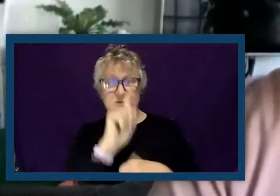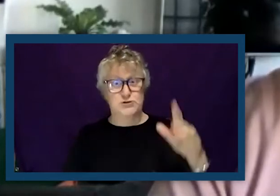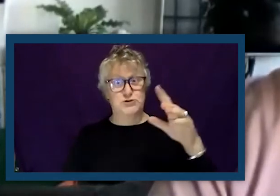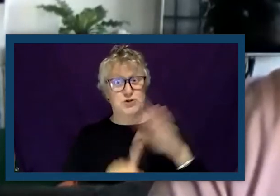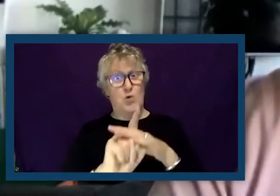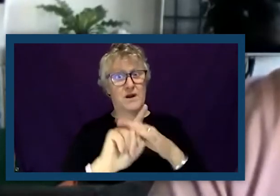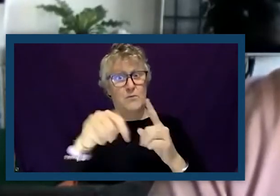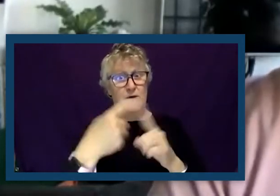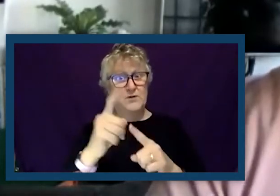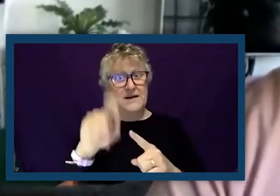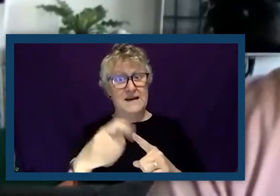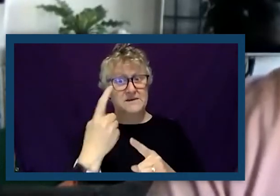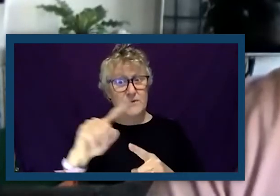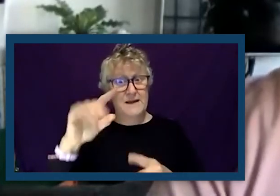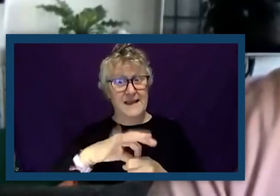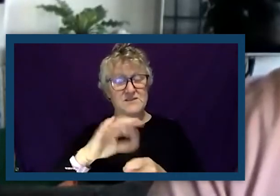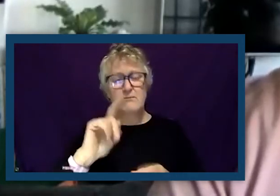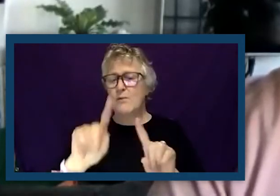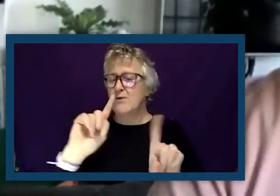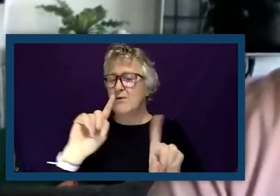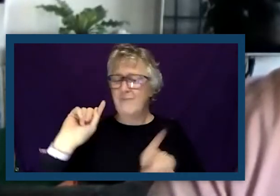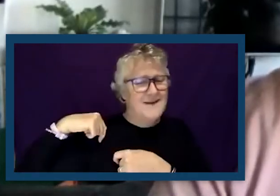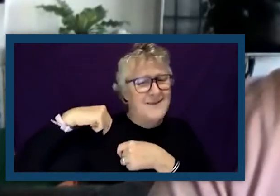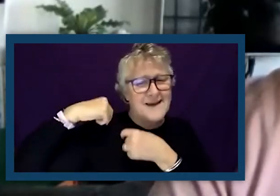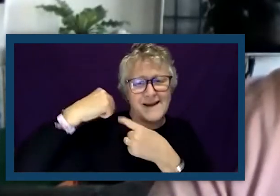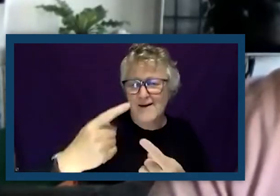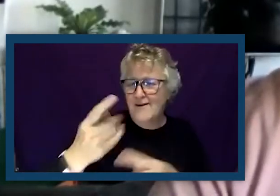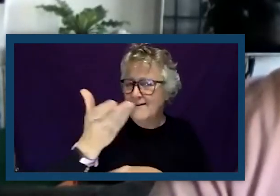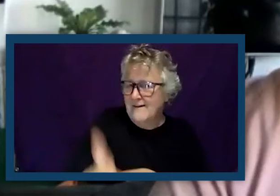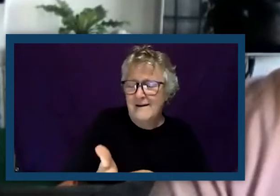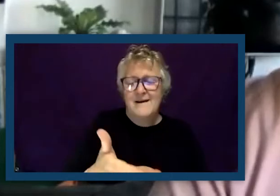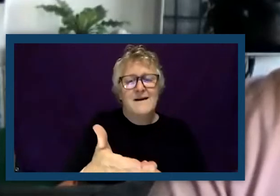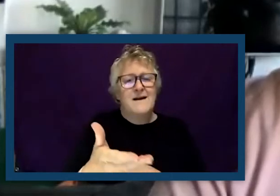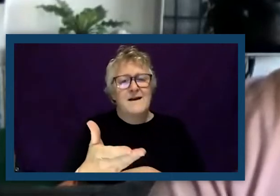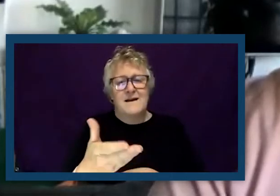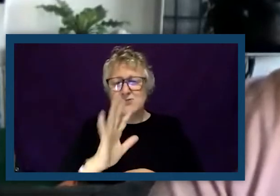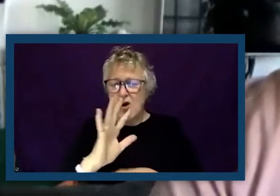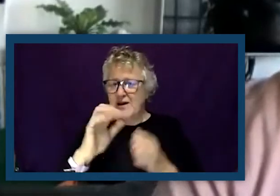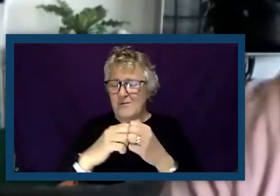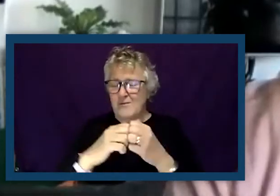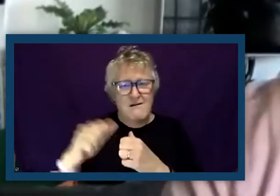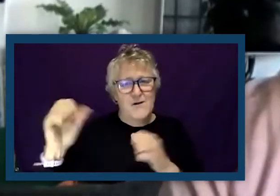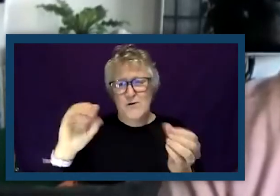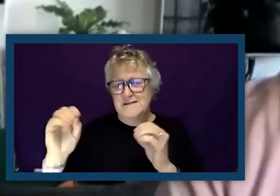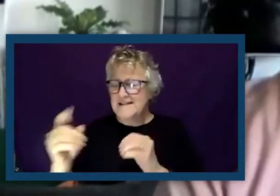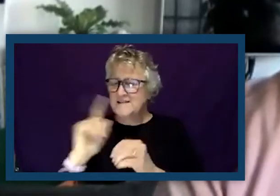legislation or for an election, but we've been there year round working with other organizations to talk about these issues and standing up for each